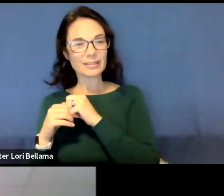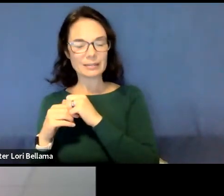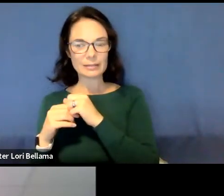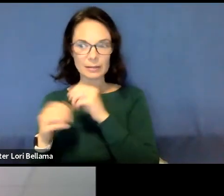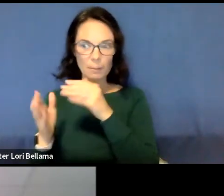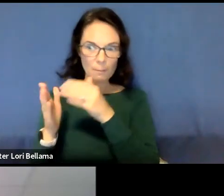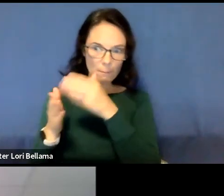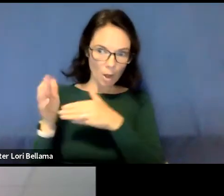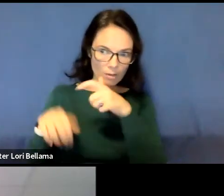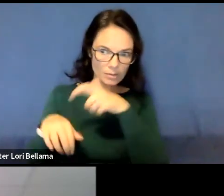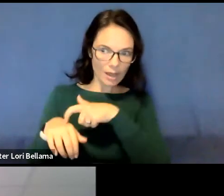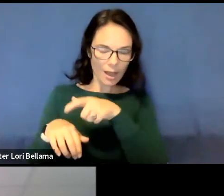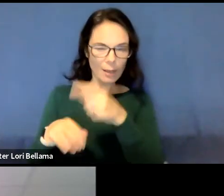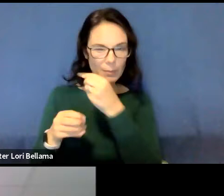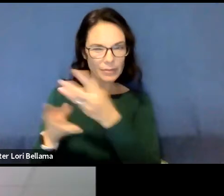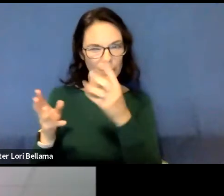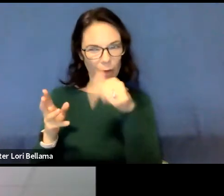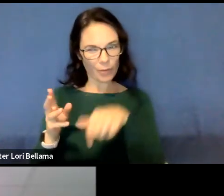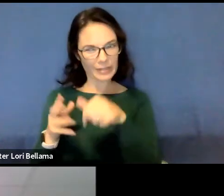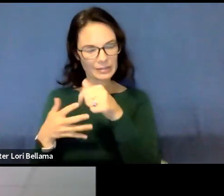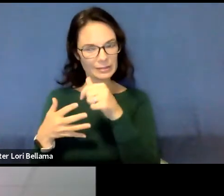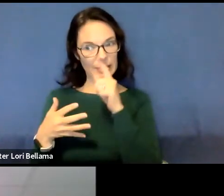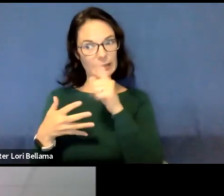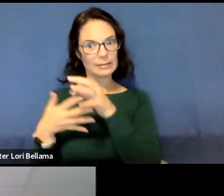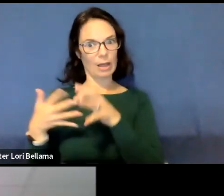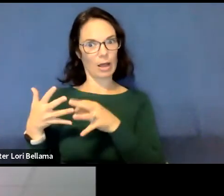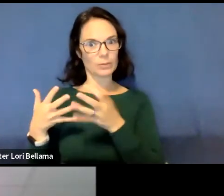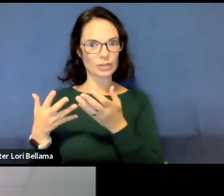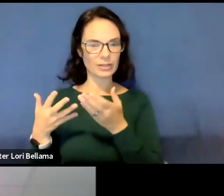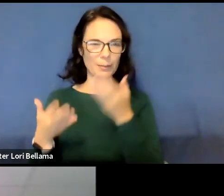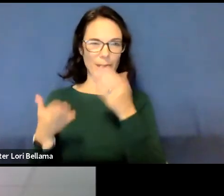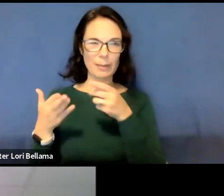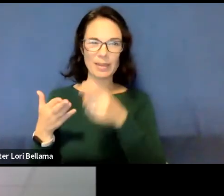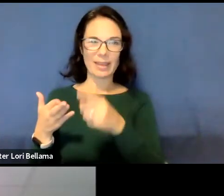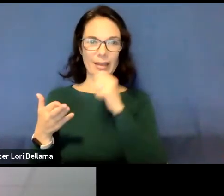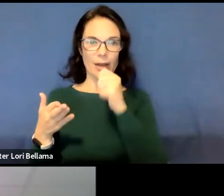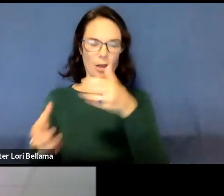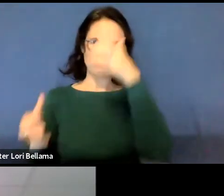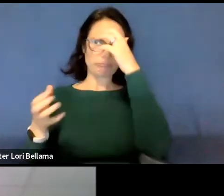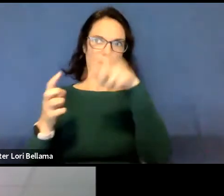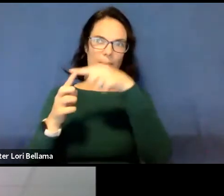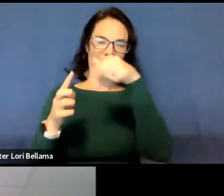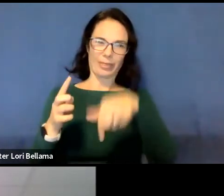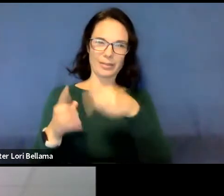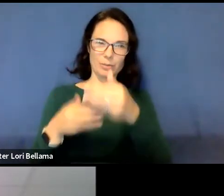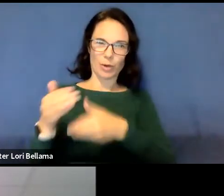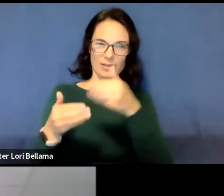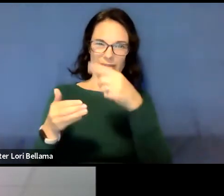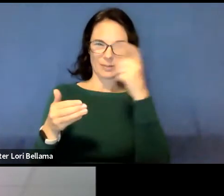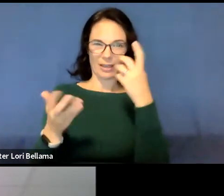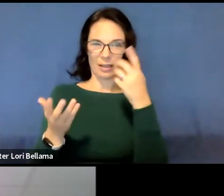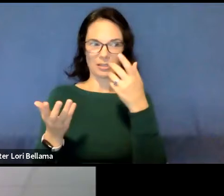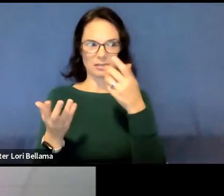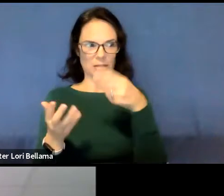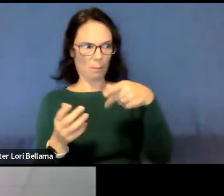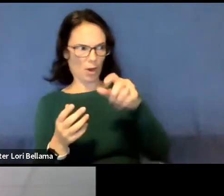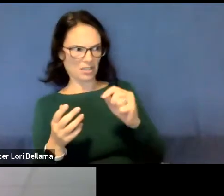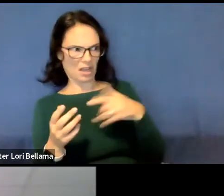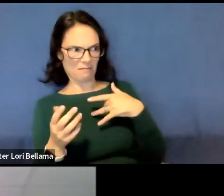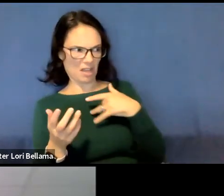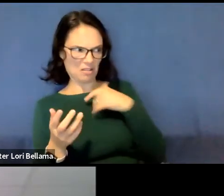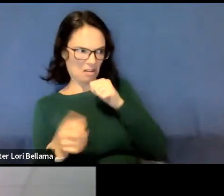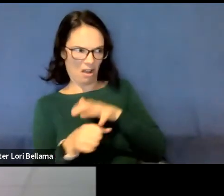option. They probably know less about the process than full-timers do because it's never been made available to them